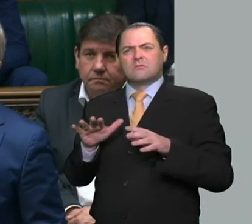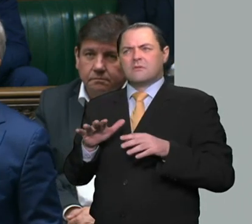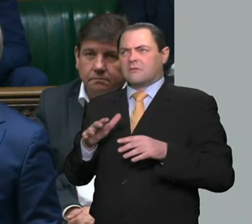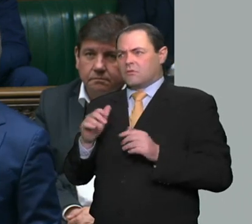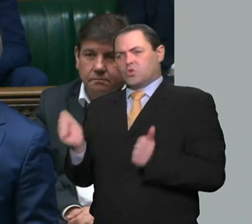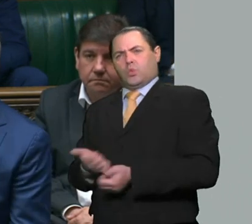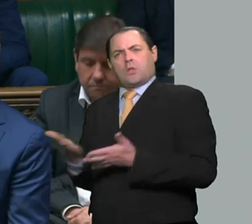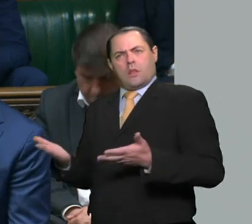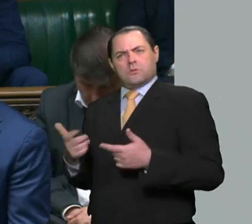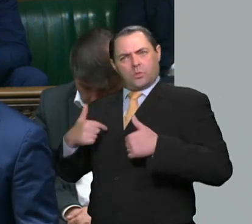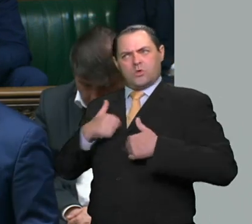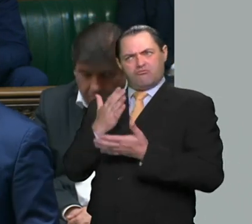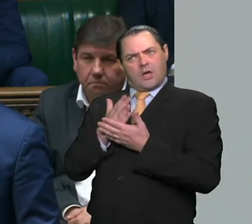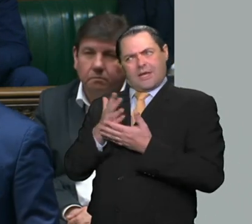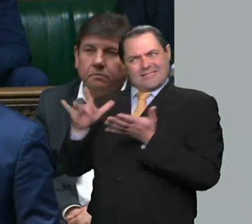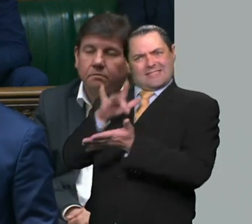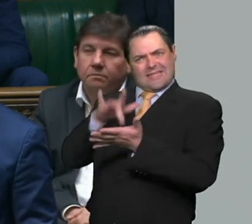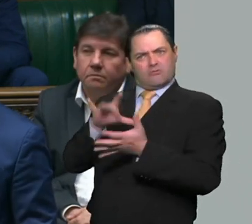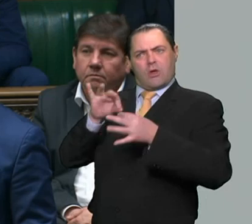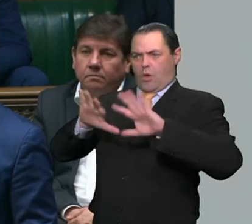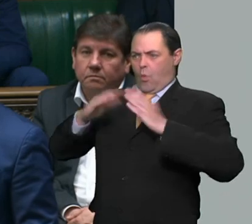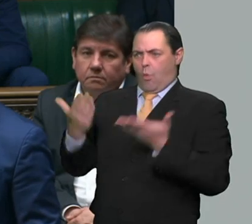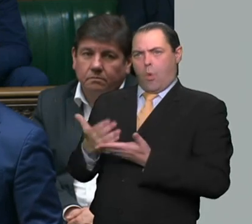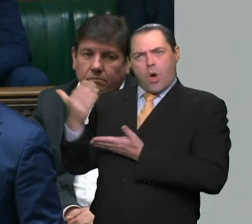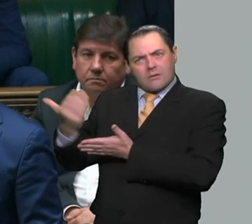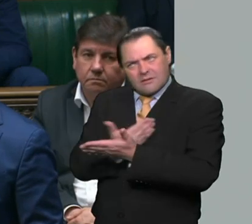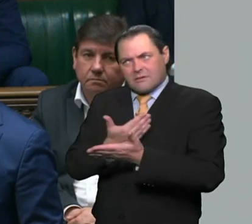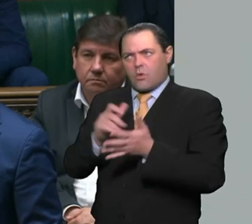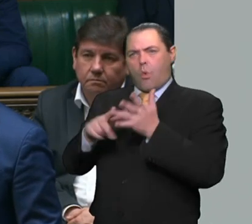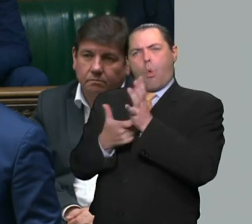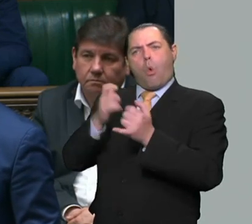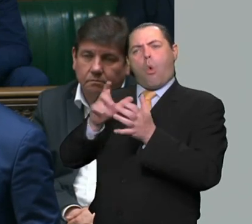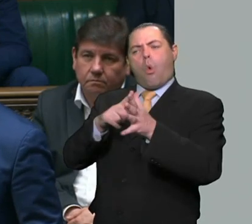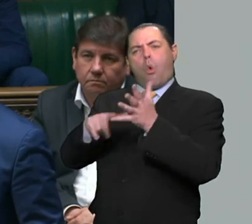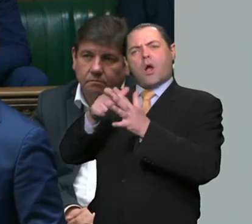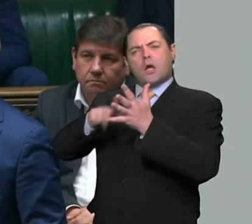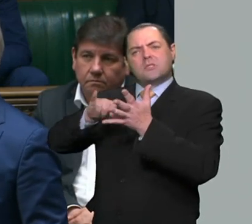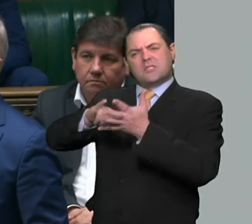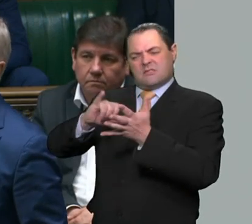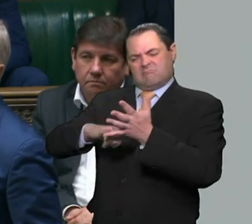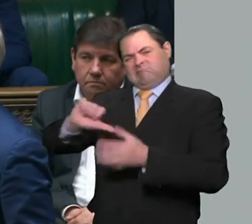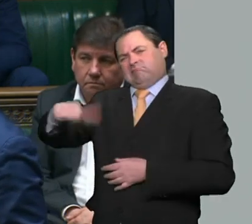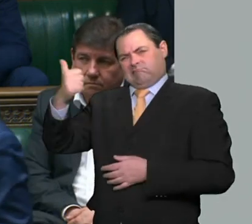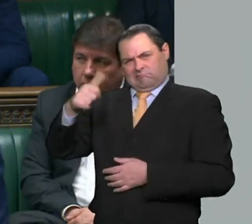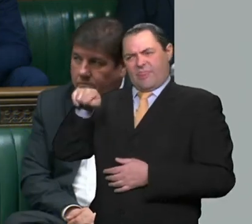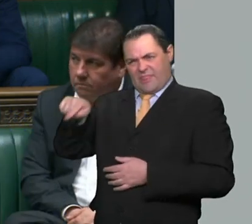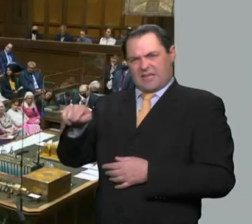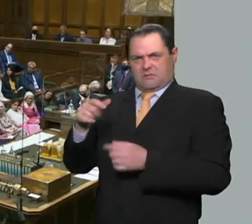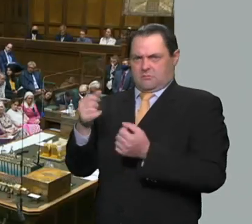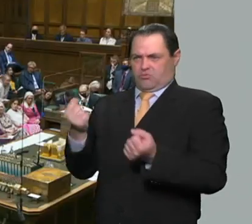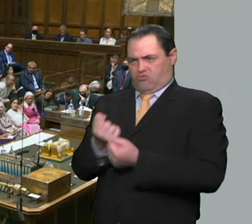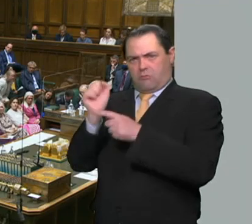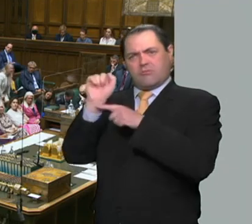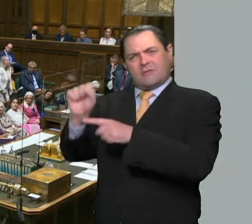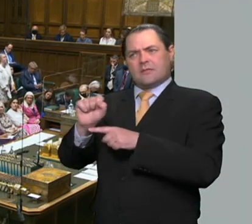the UK is at the heart of ensuring global security, that the AUKUS Pact is one of the best ways to meet emerging threats, particularly in the South China Sea?